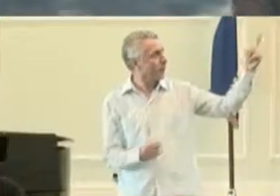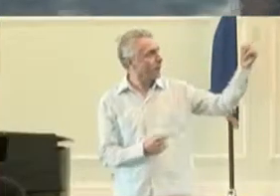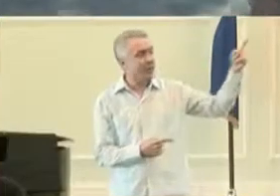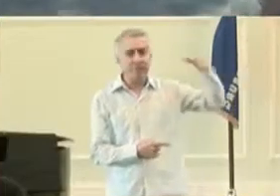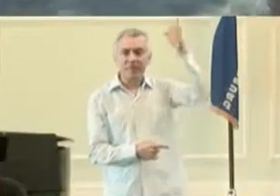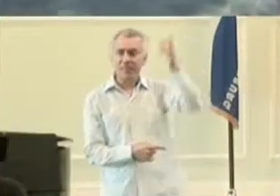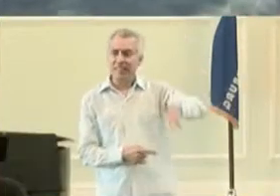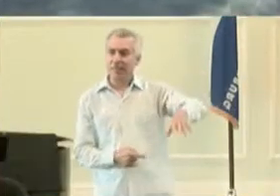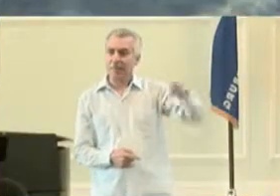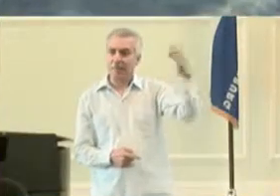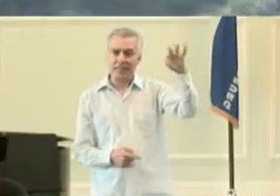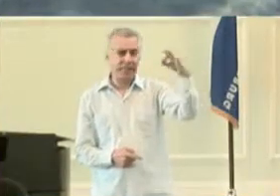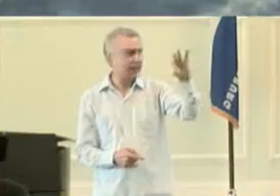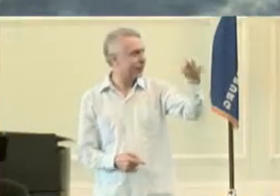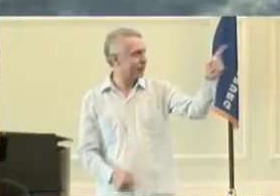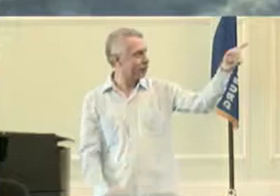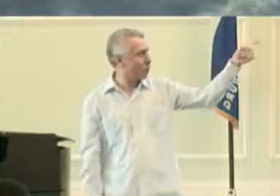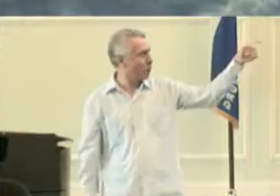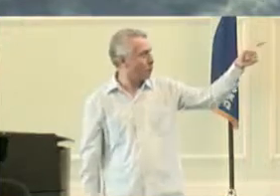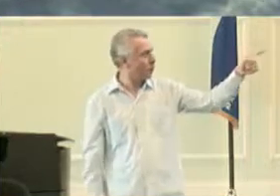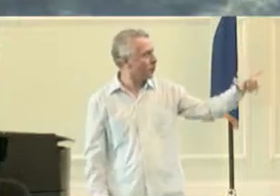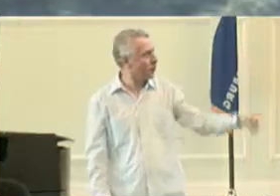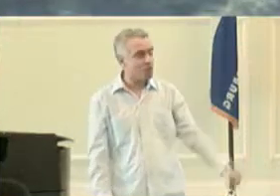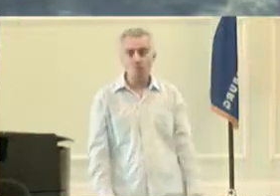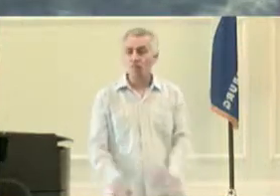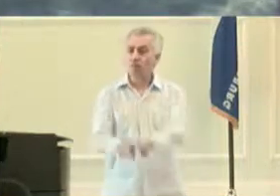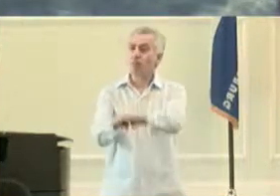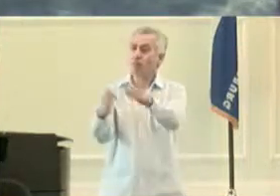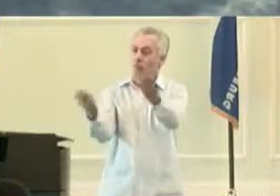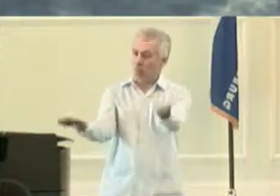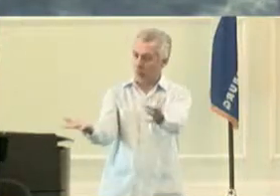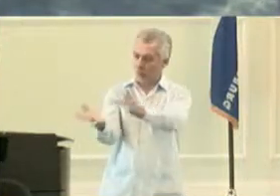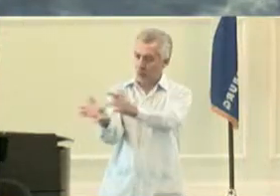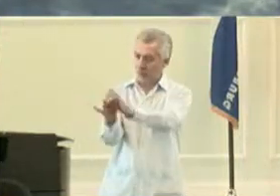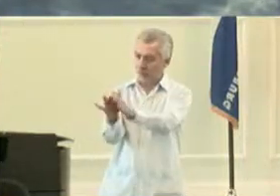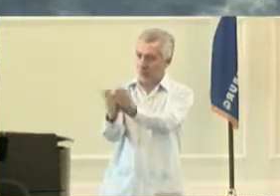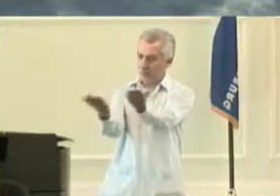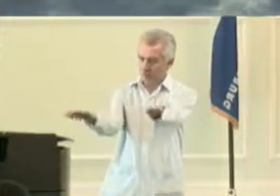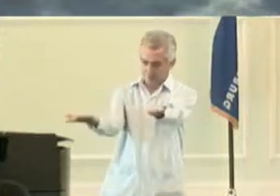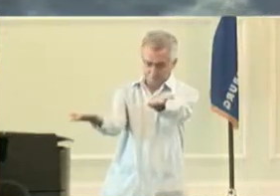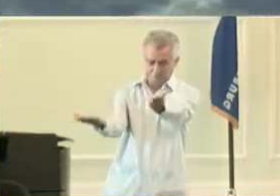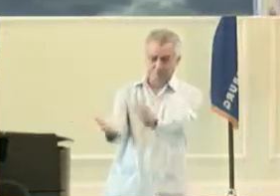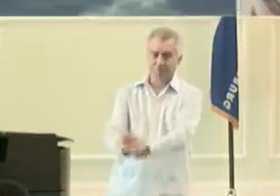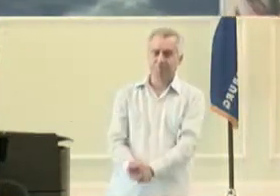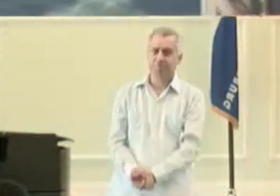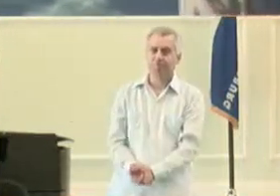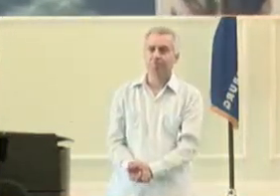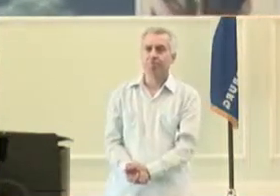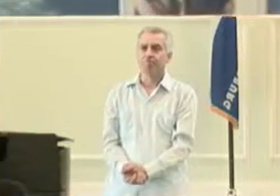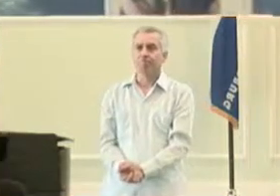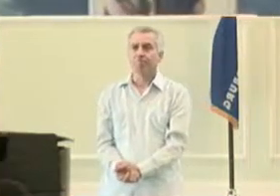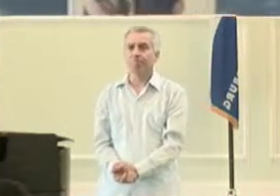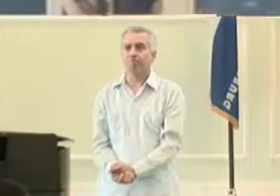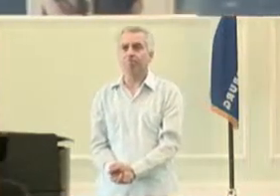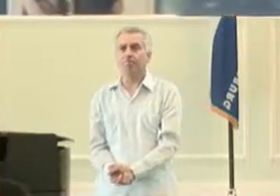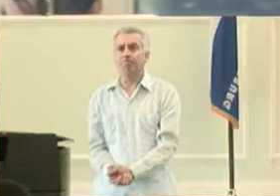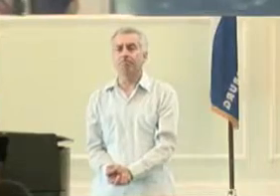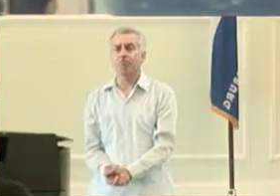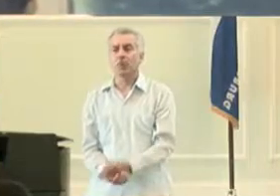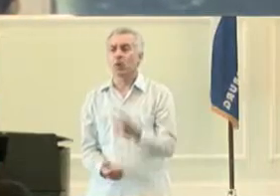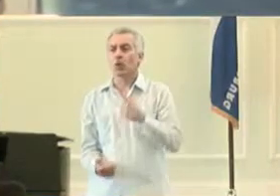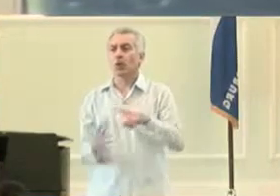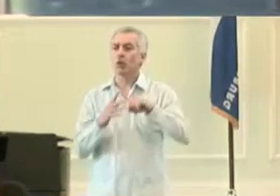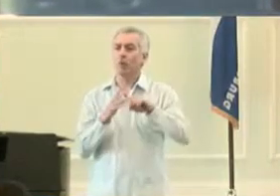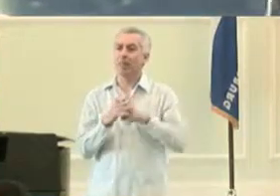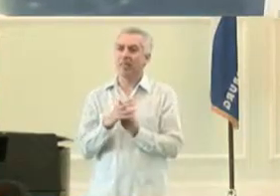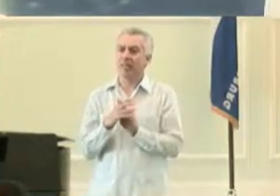chapter 19. And I'd like for you to open your Bibles, if you don't mind, to Exodus 19. And we are going to begin at